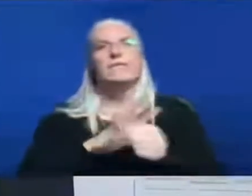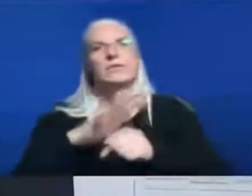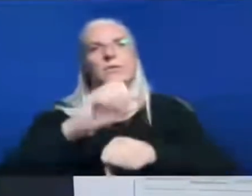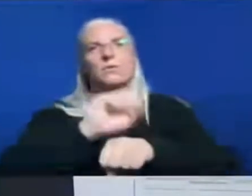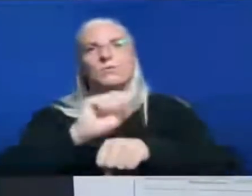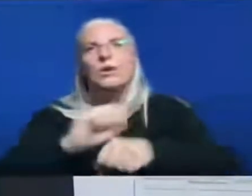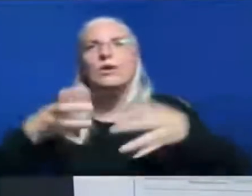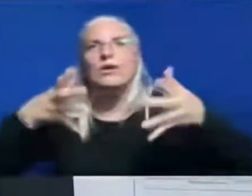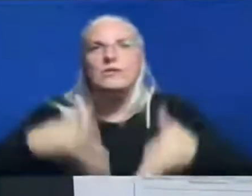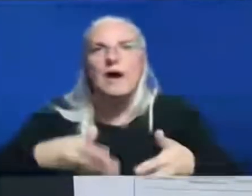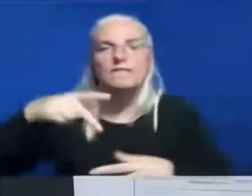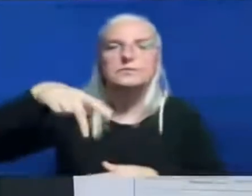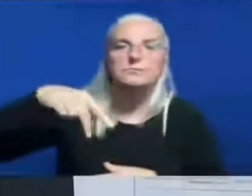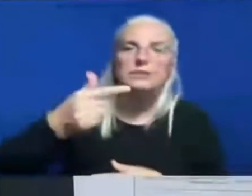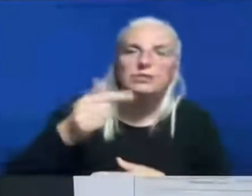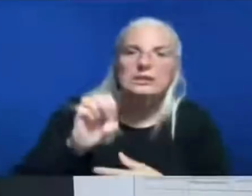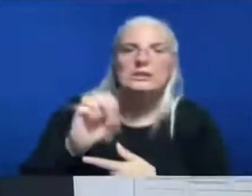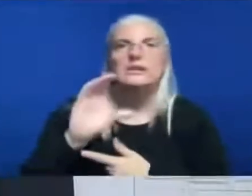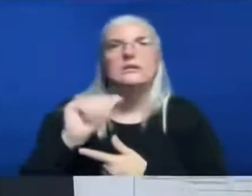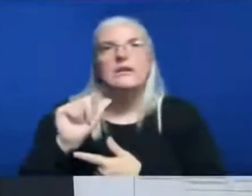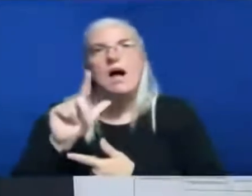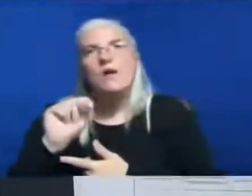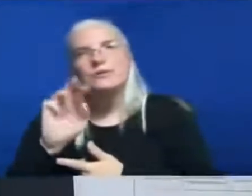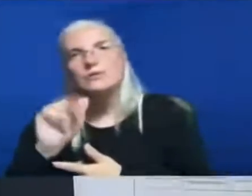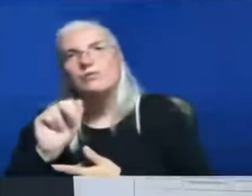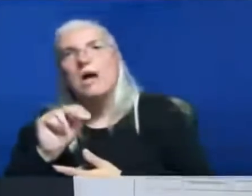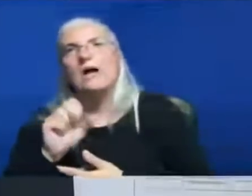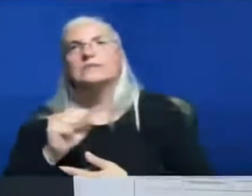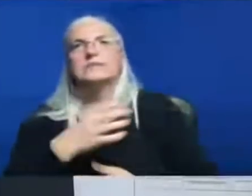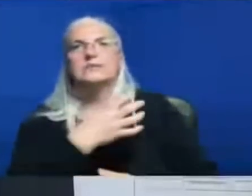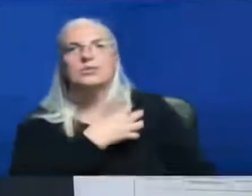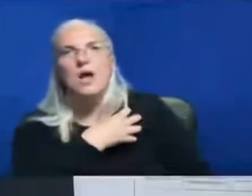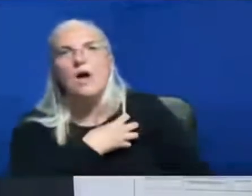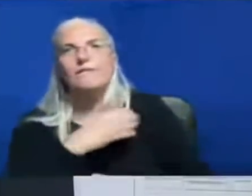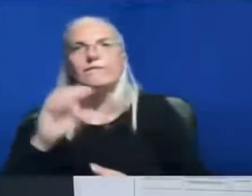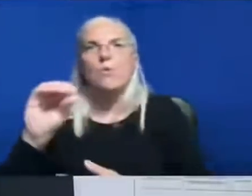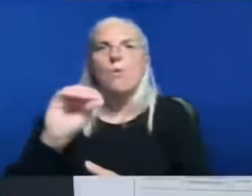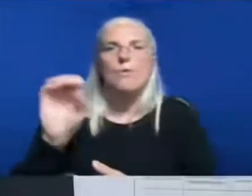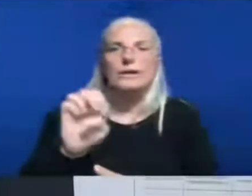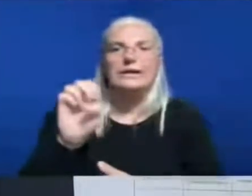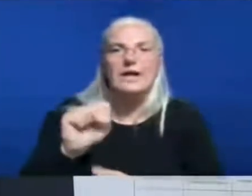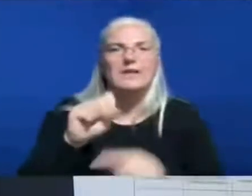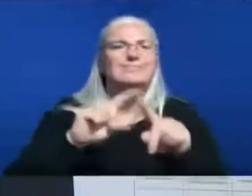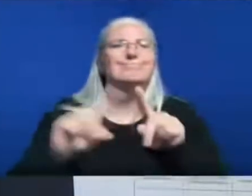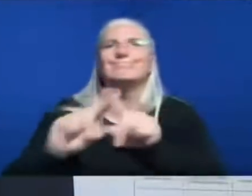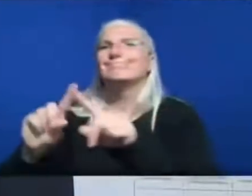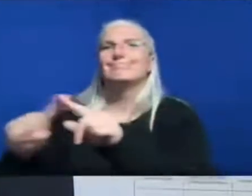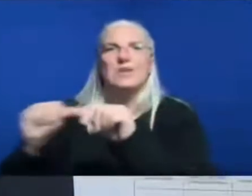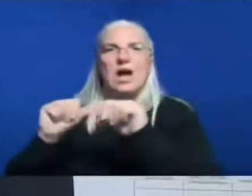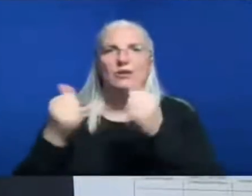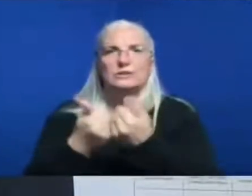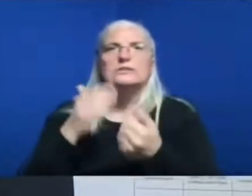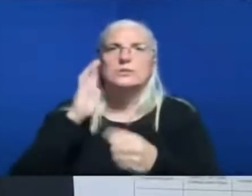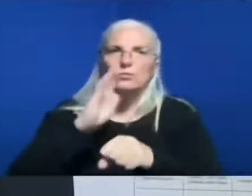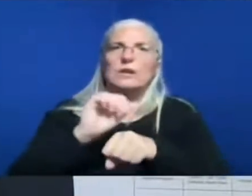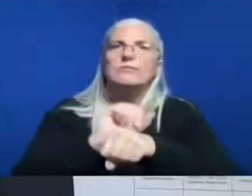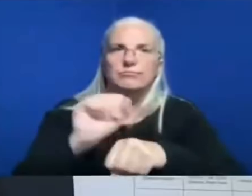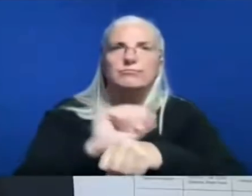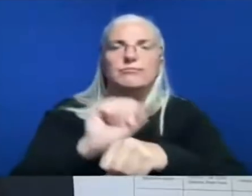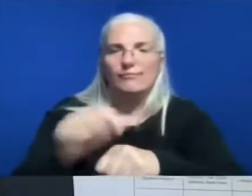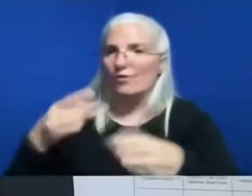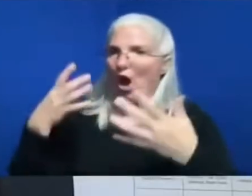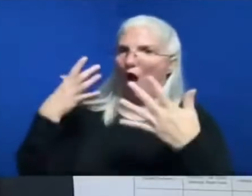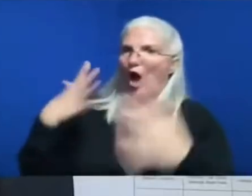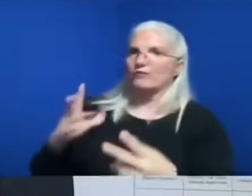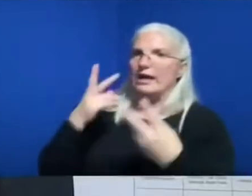the sheriffs, OES, all that. You're hearing some of that now. They're already underway in some areas. So just ask you to recognize there's